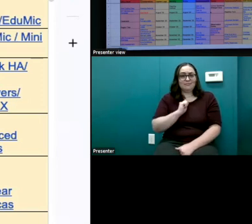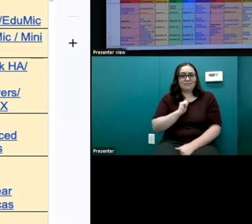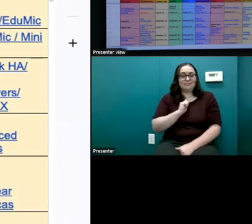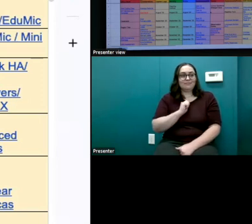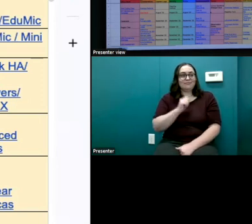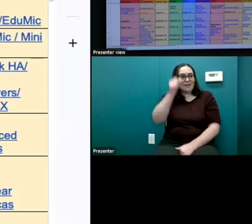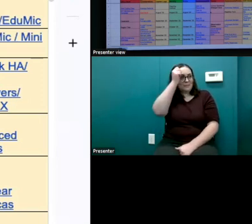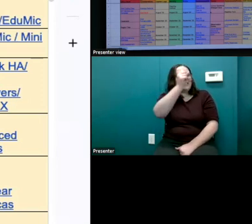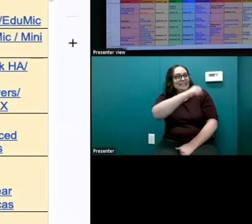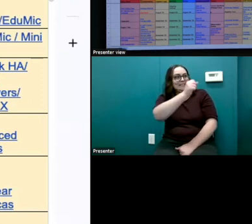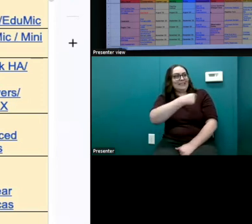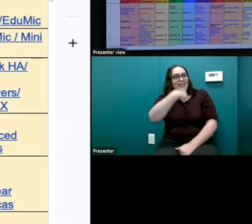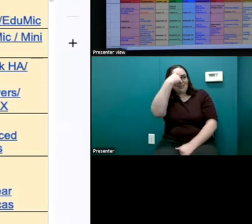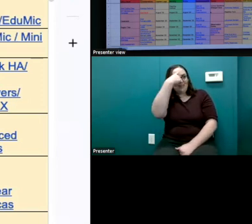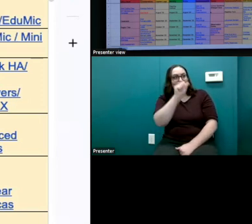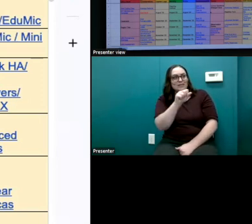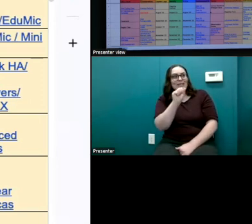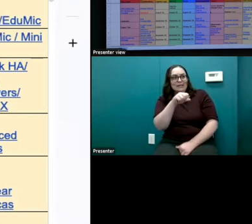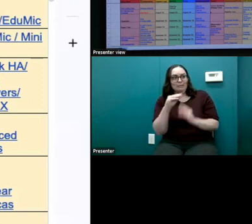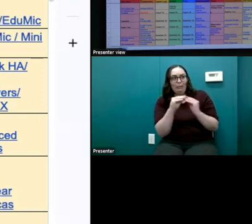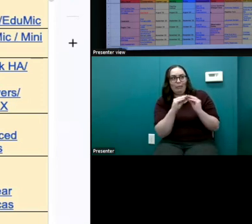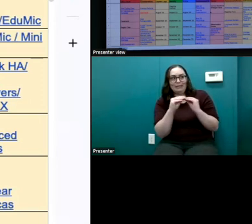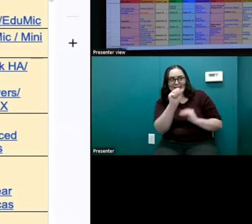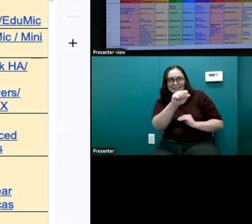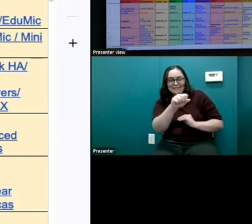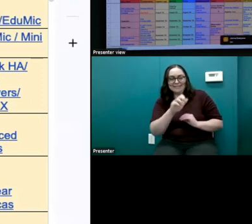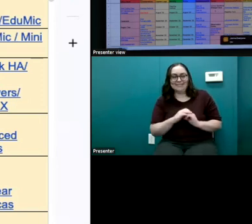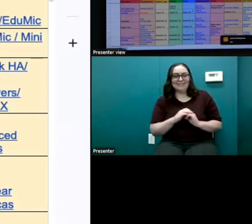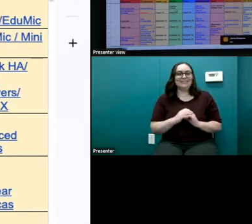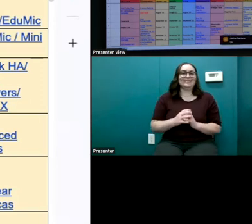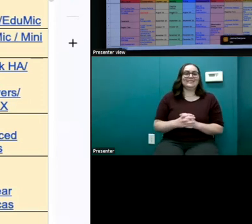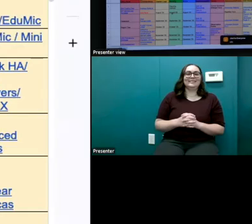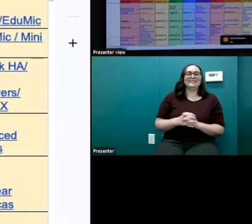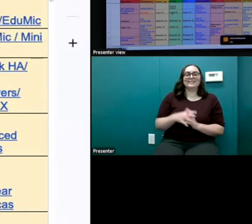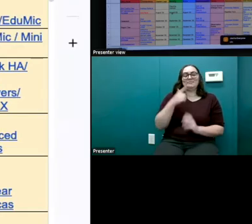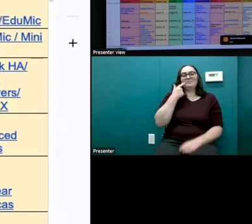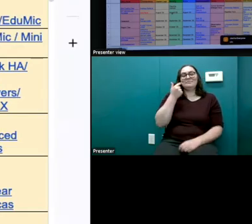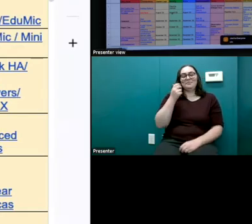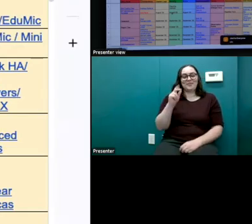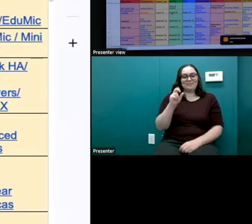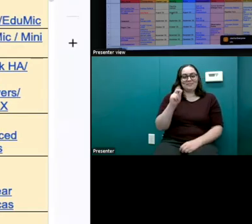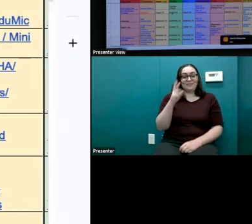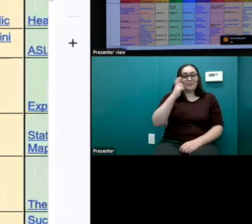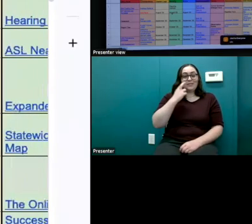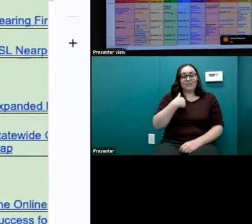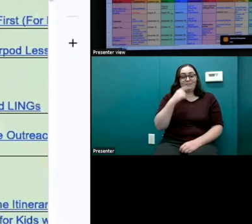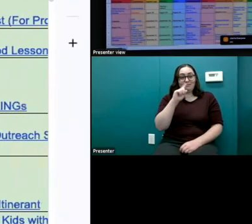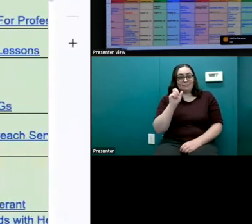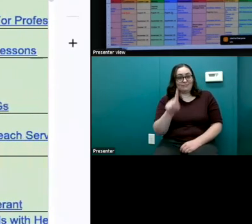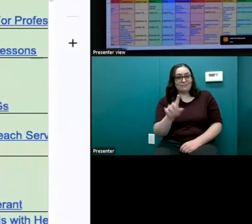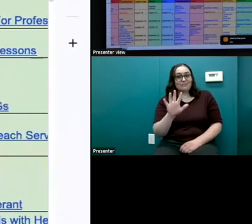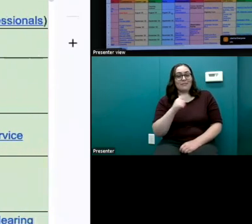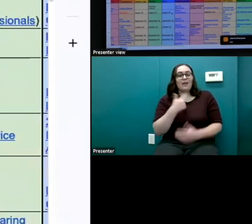Yes. Okay. I wasn't mumble, but it was yes. Okay. The reason I ask is because I want to give you guys